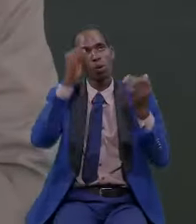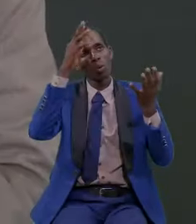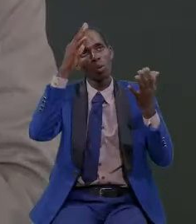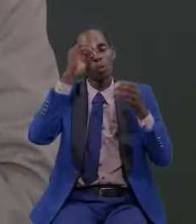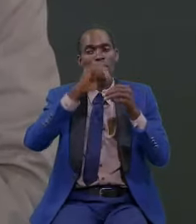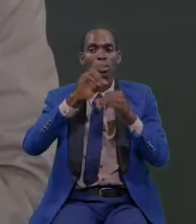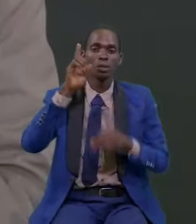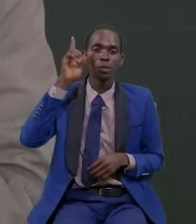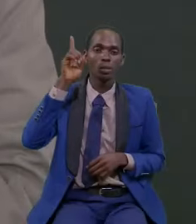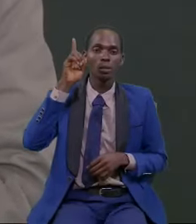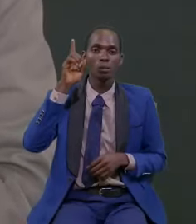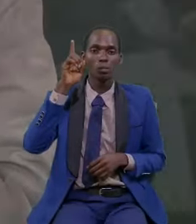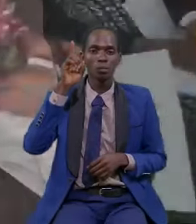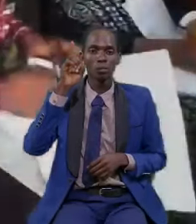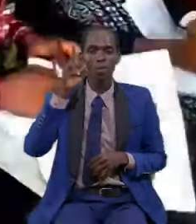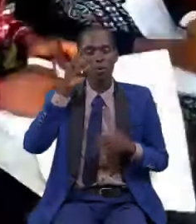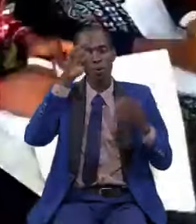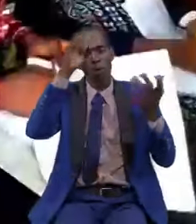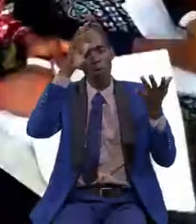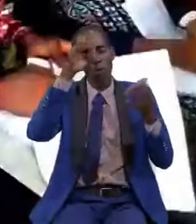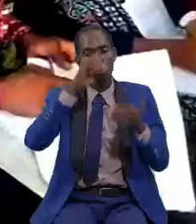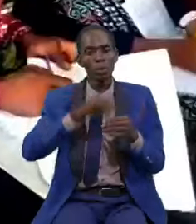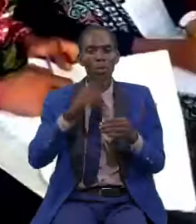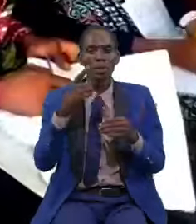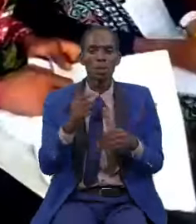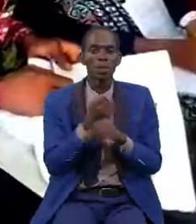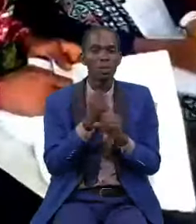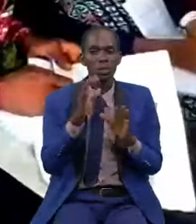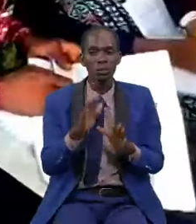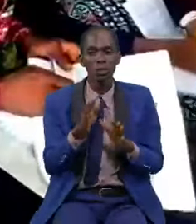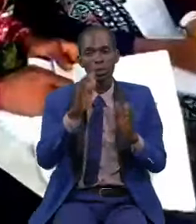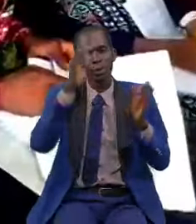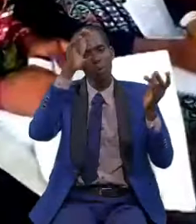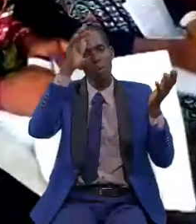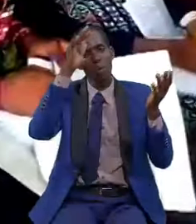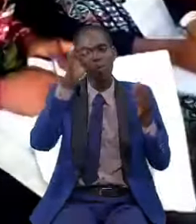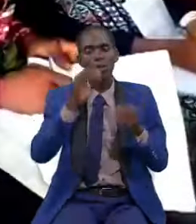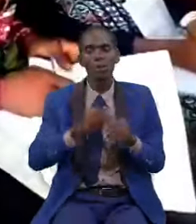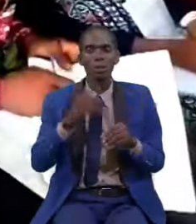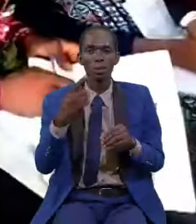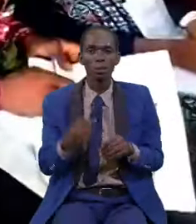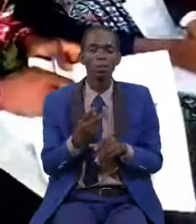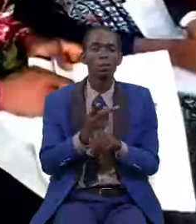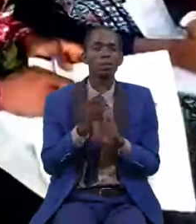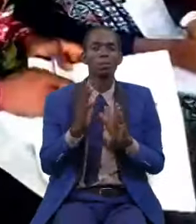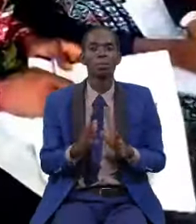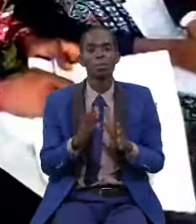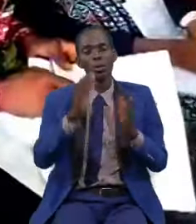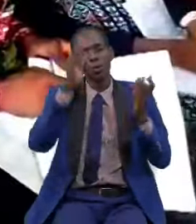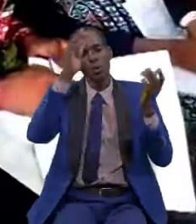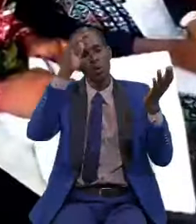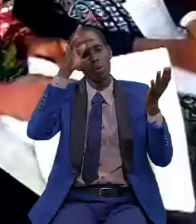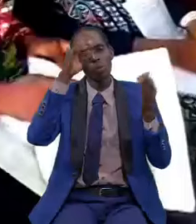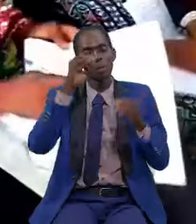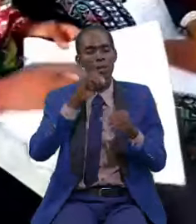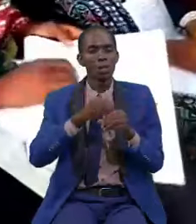Hope in the Savior. Hope in the Sustainer. Hope in the one that